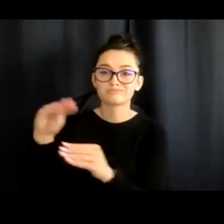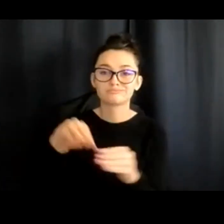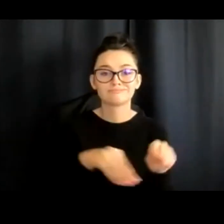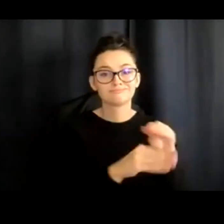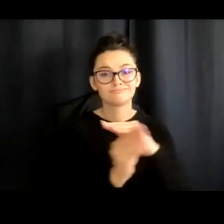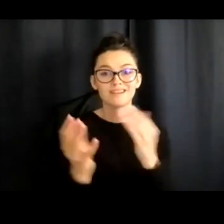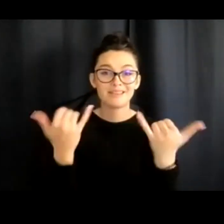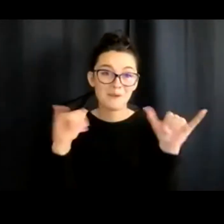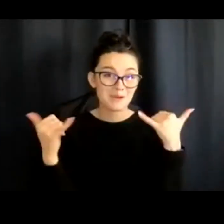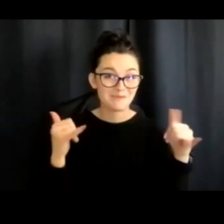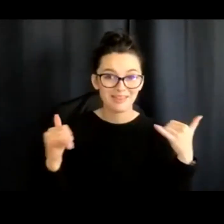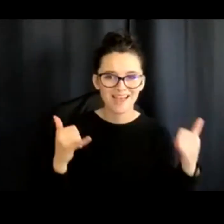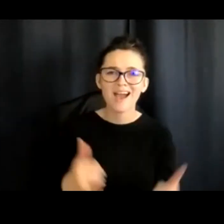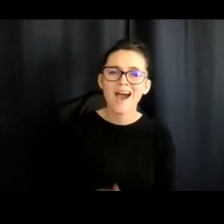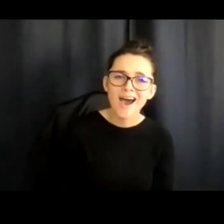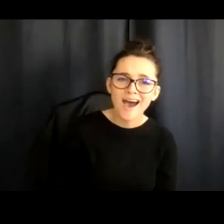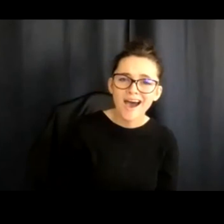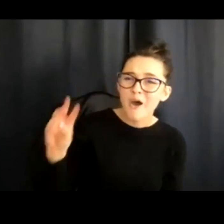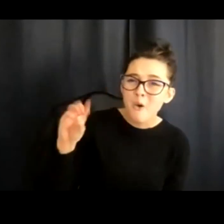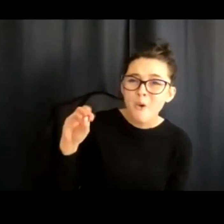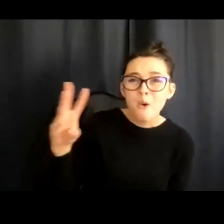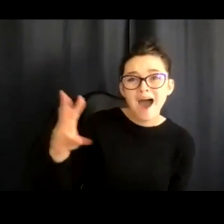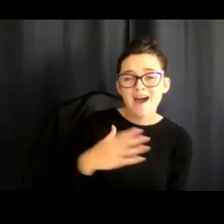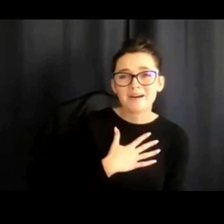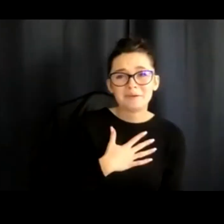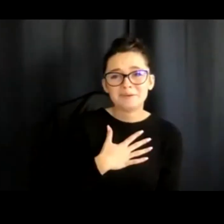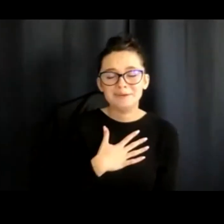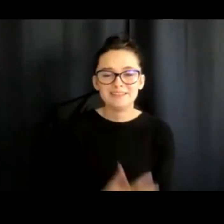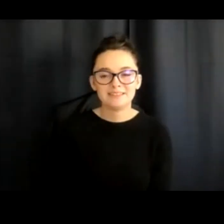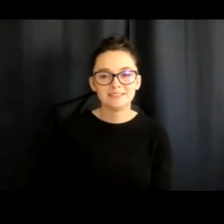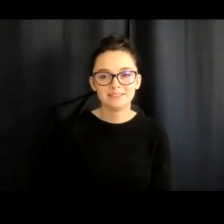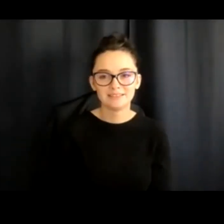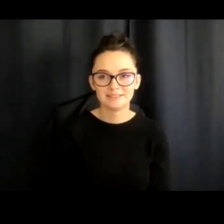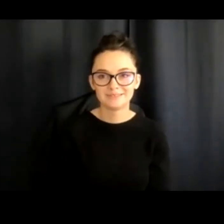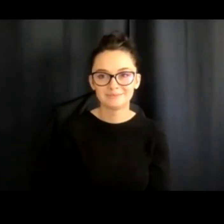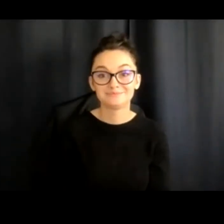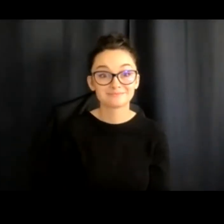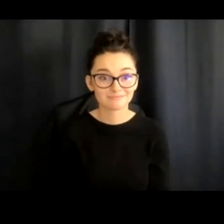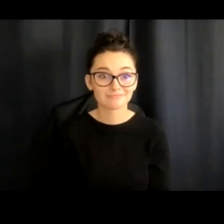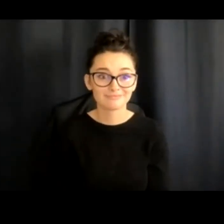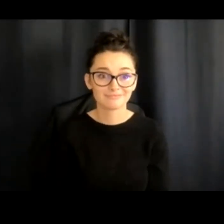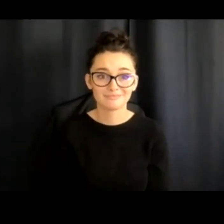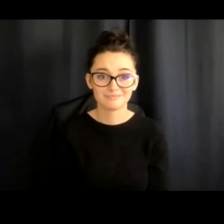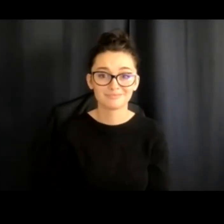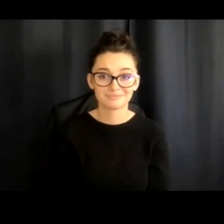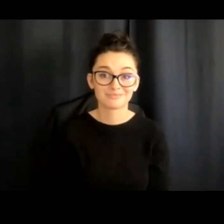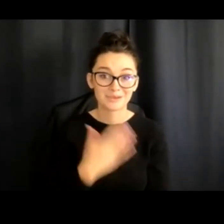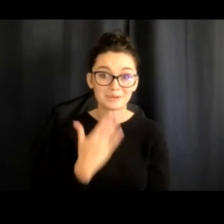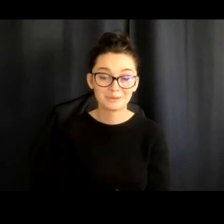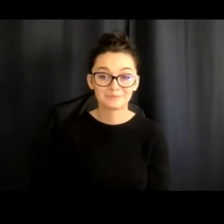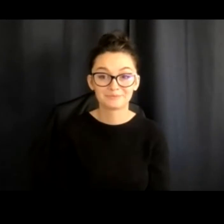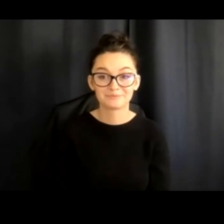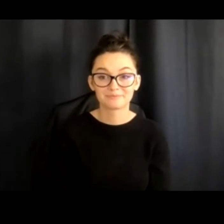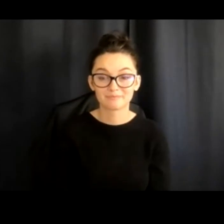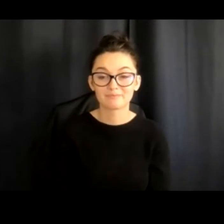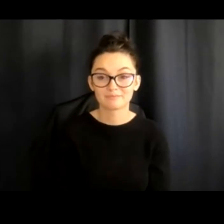Oh my gosh, how magical. That's wonderful. So yeah, it was good. We had Awesome.